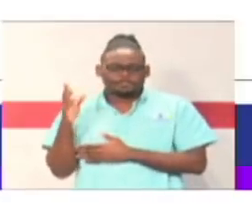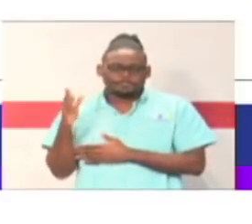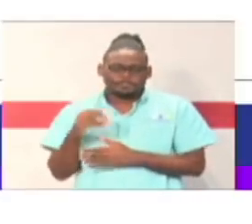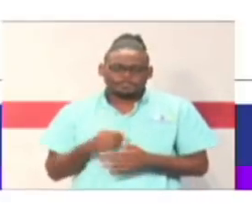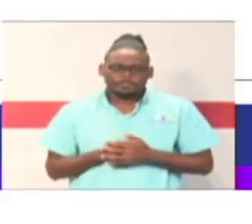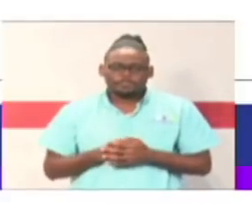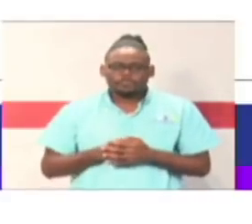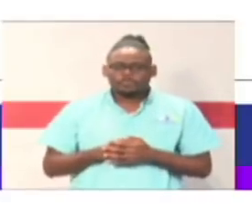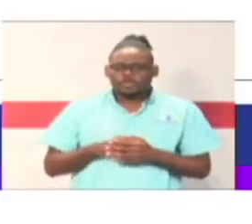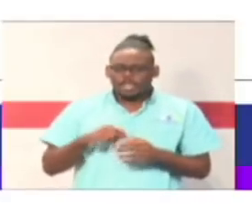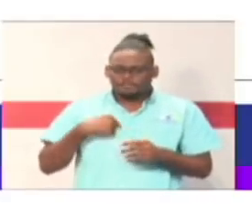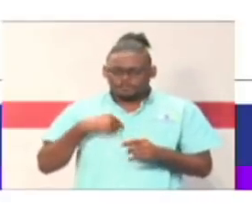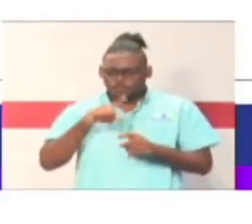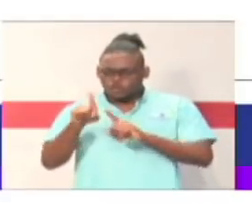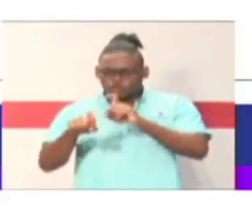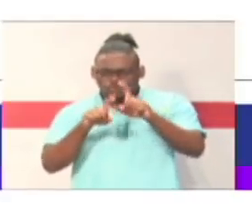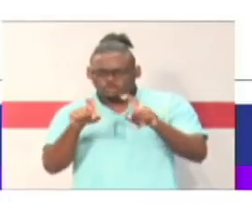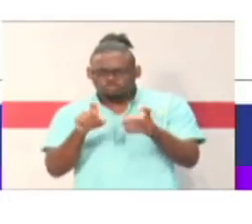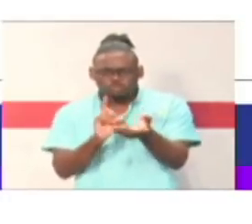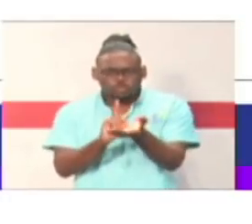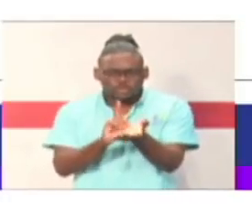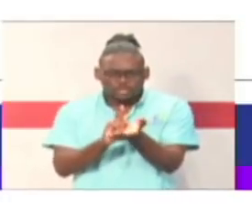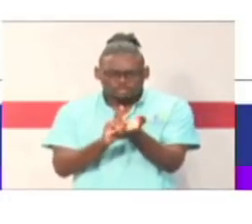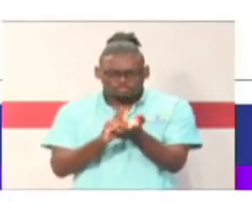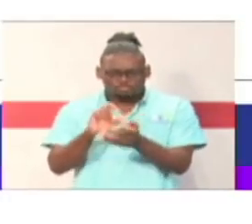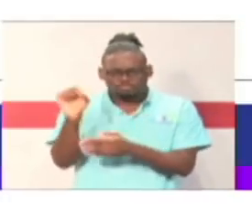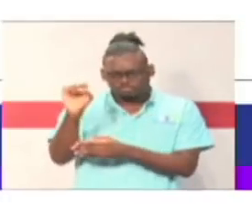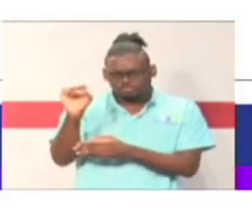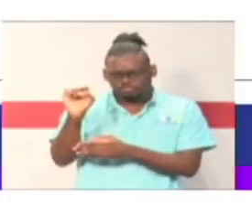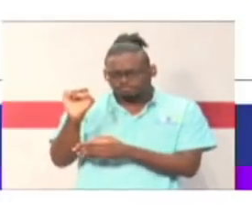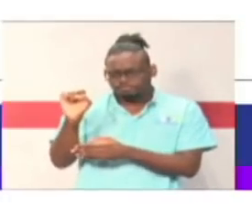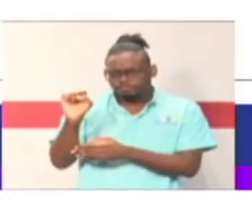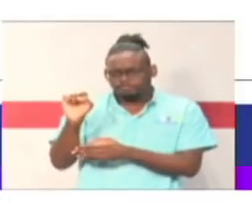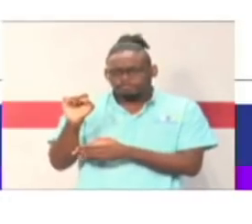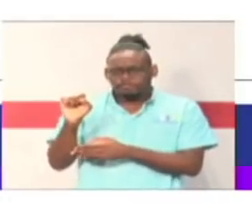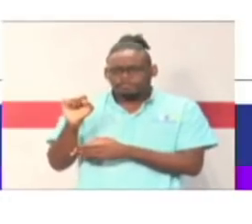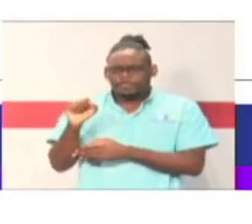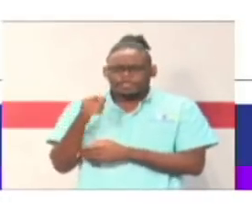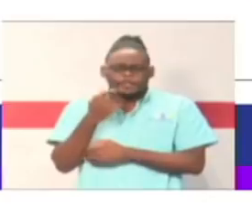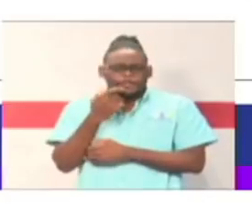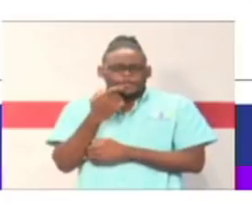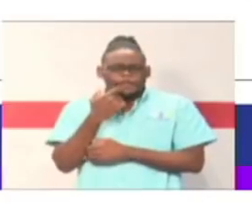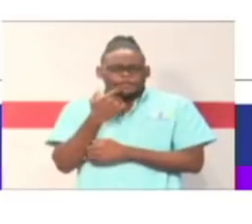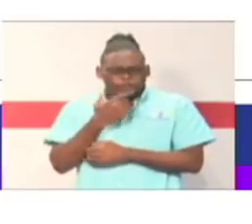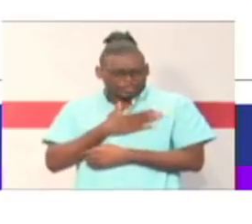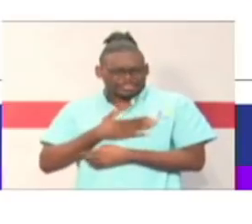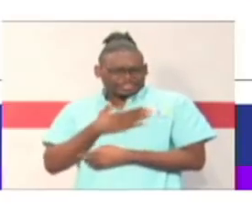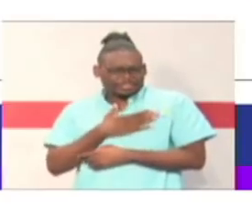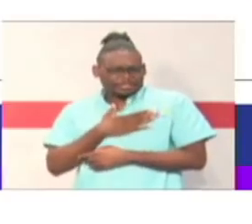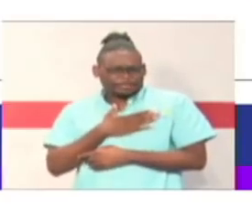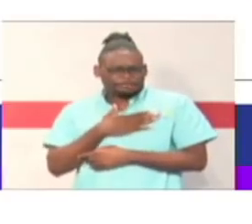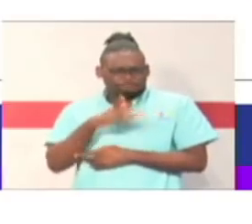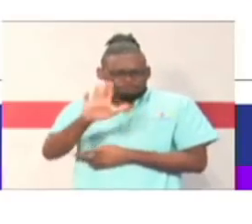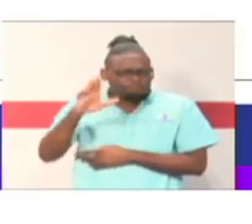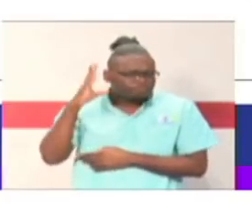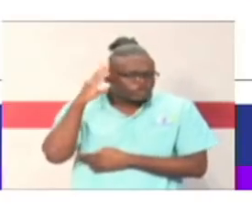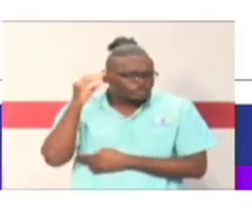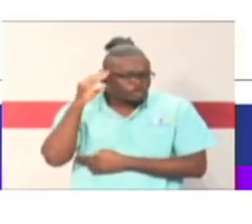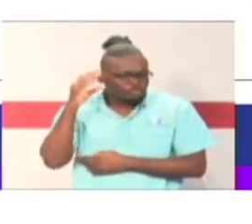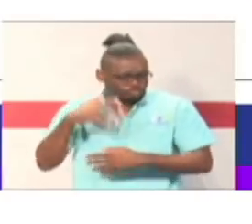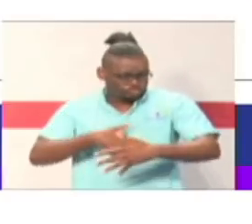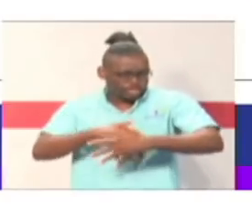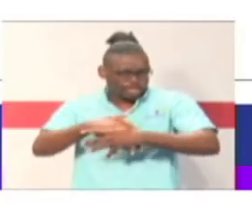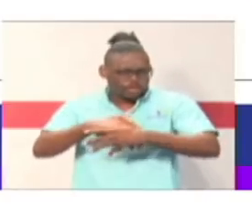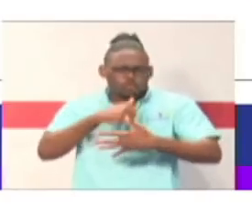Sujisingh. Could you tell us what is the general experience of pregnant women with COVID-19 in this country?